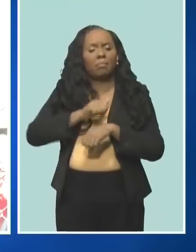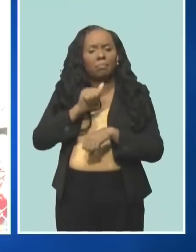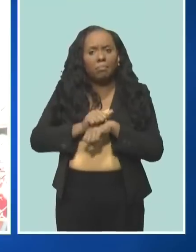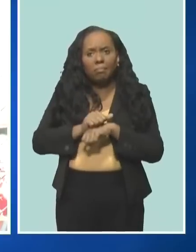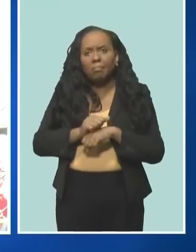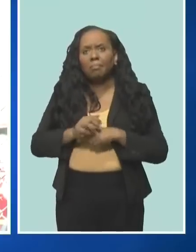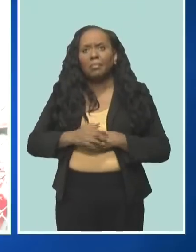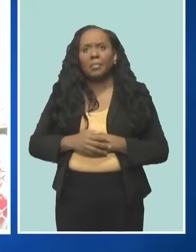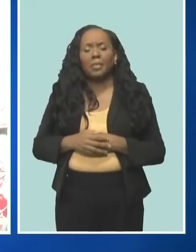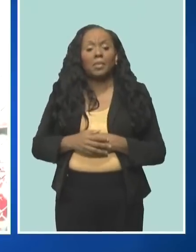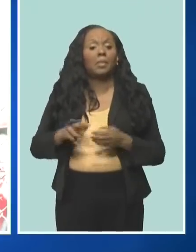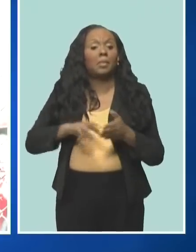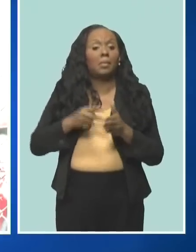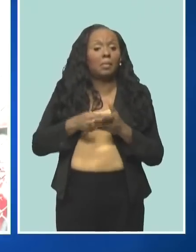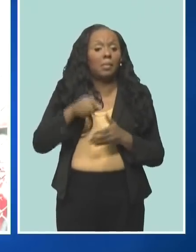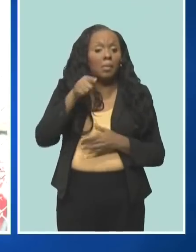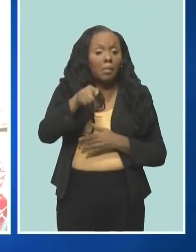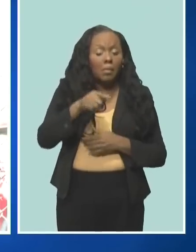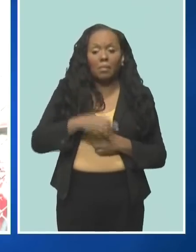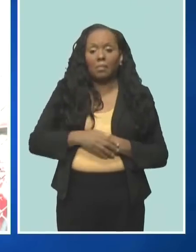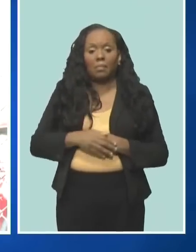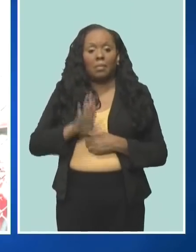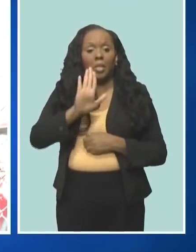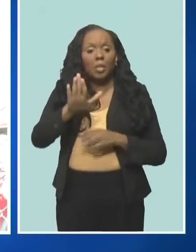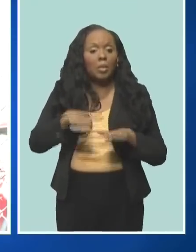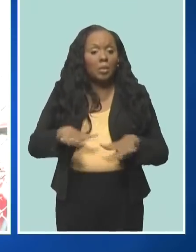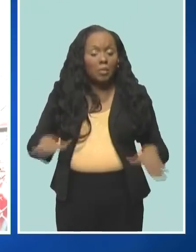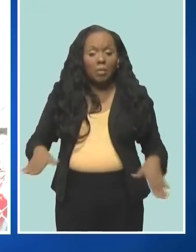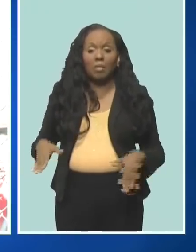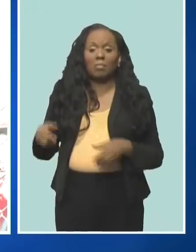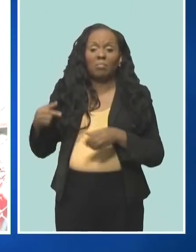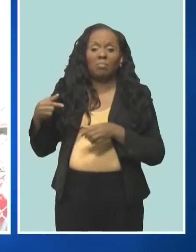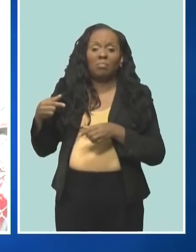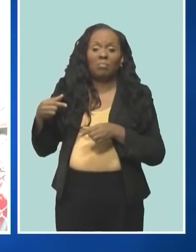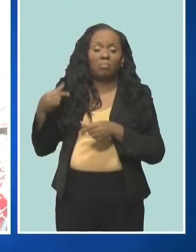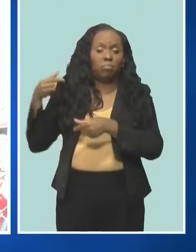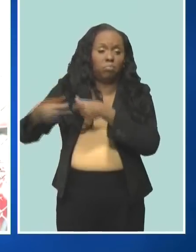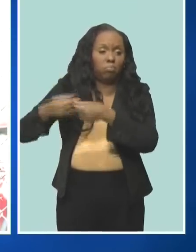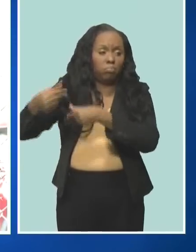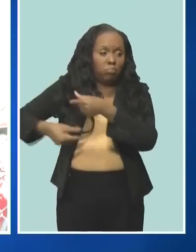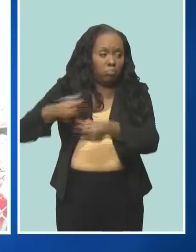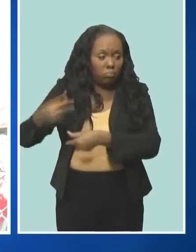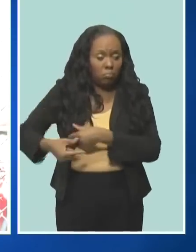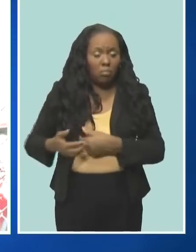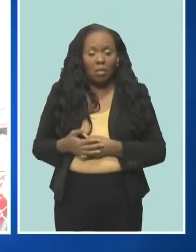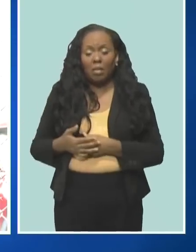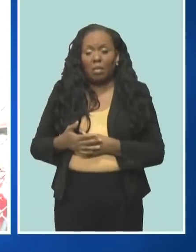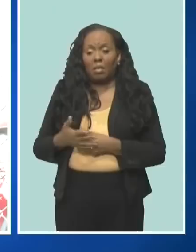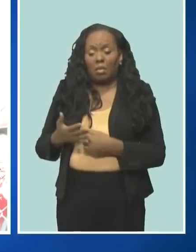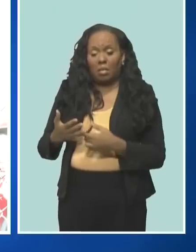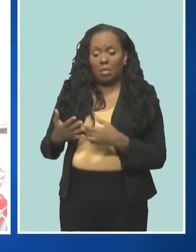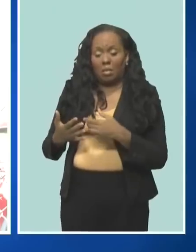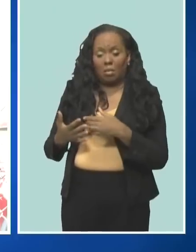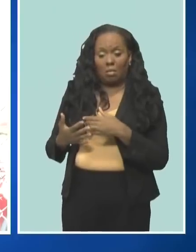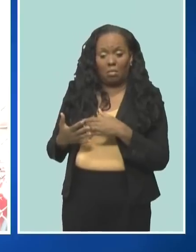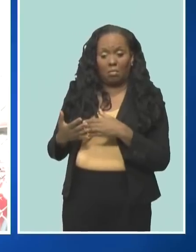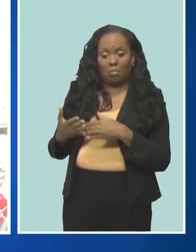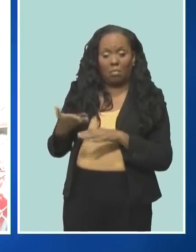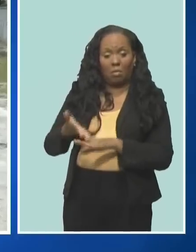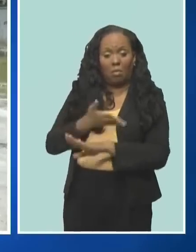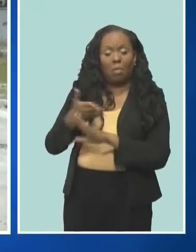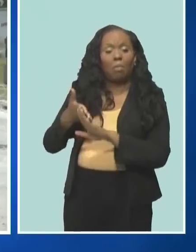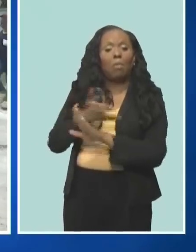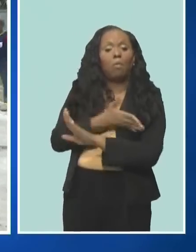you, your children, and generations to come can go from poverty to prosperity.